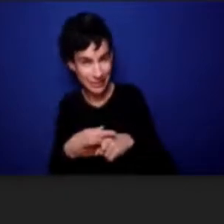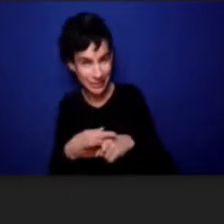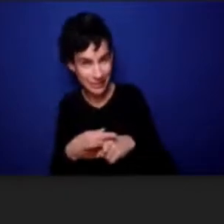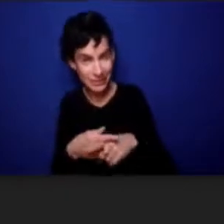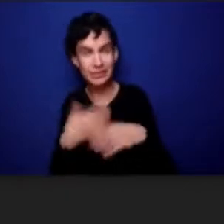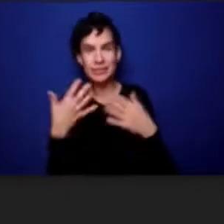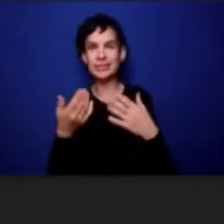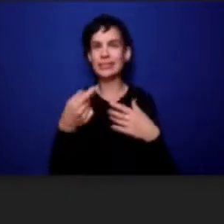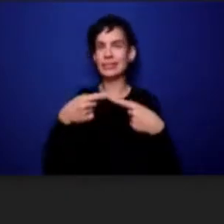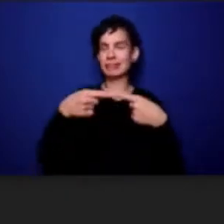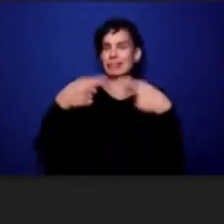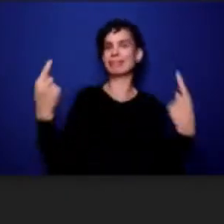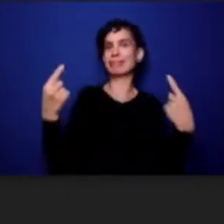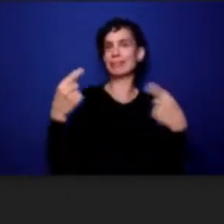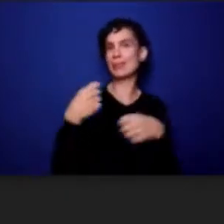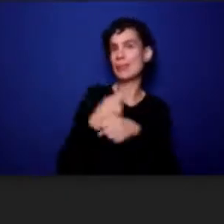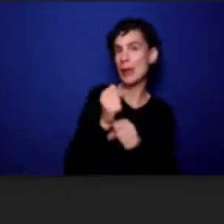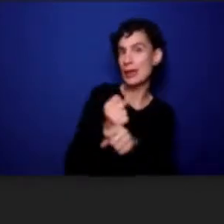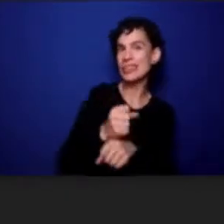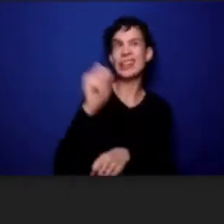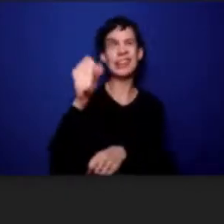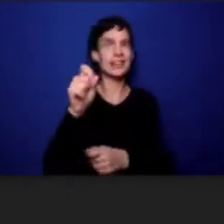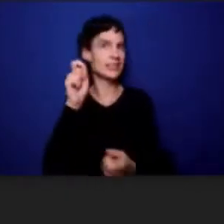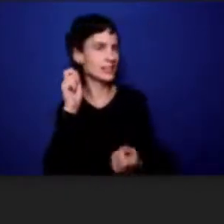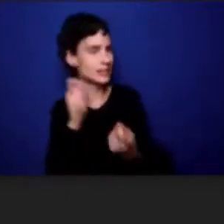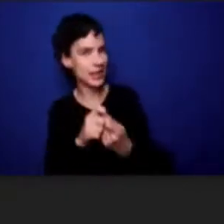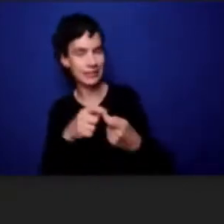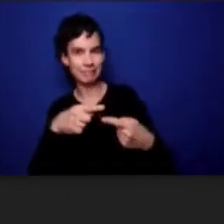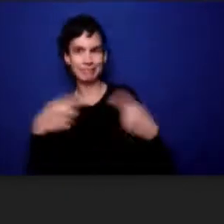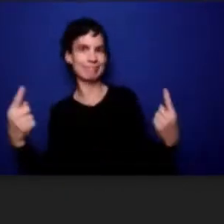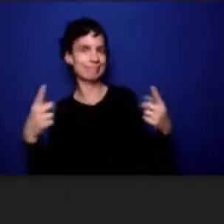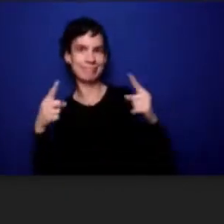counterproductive, I guess. Exactly, yeah.